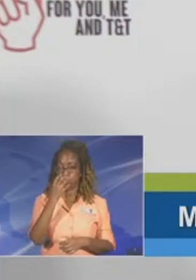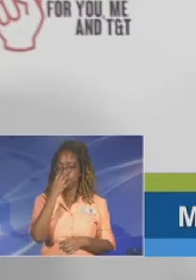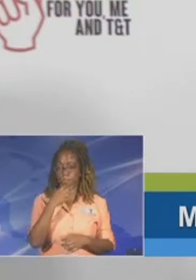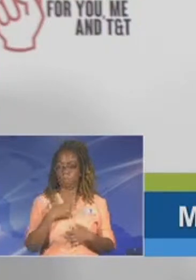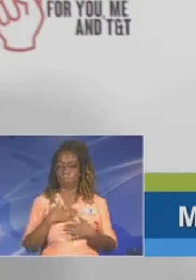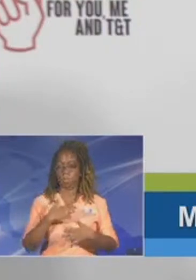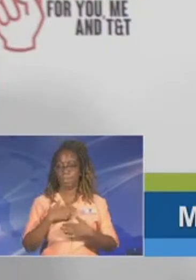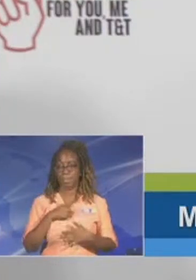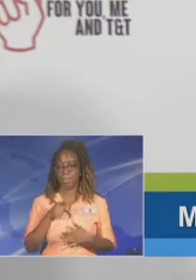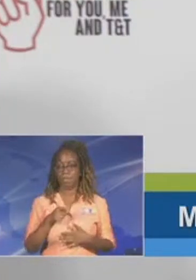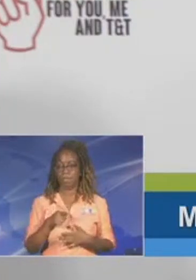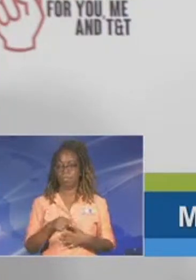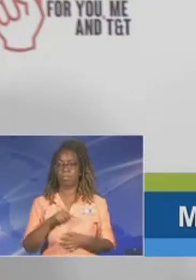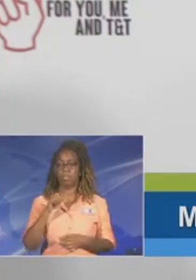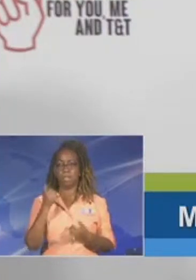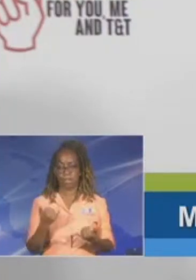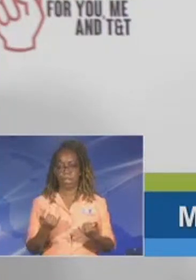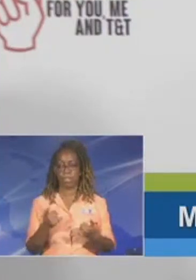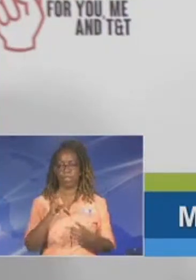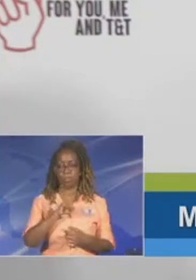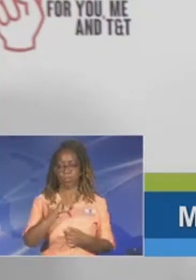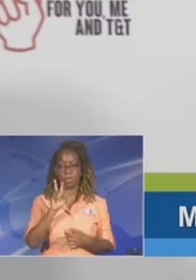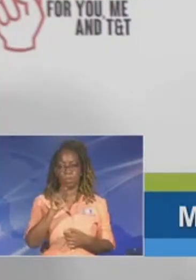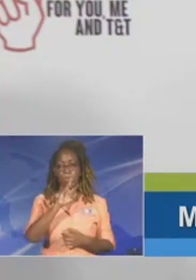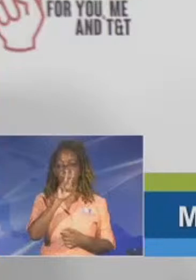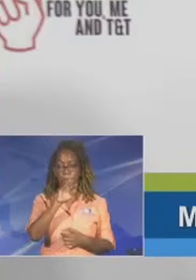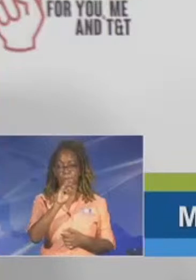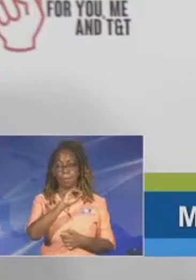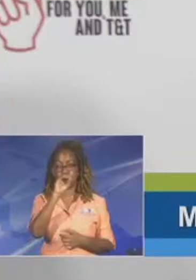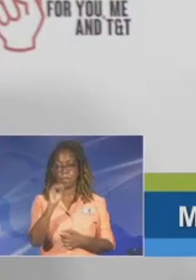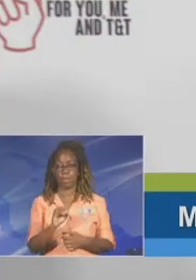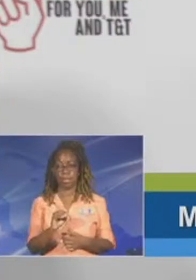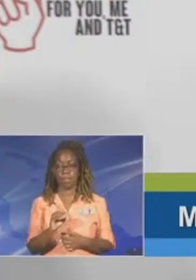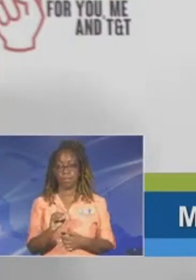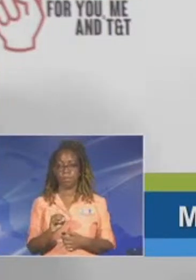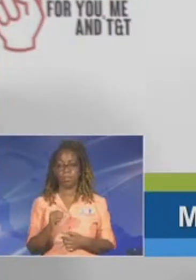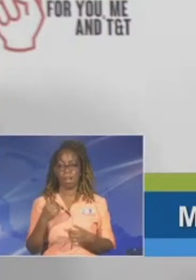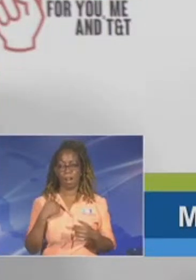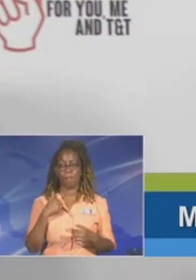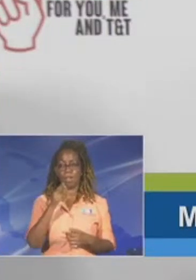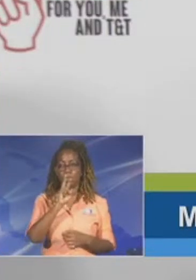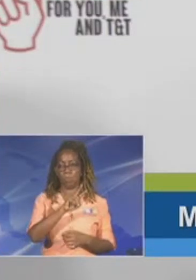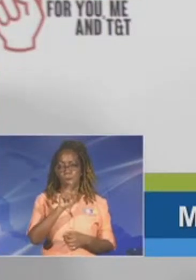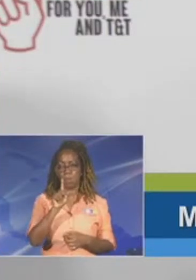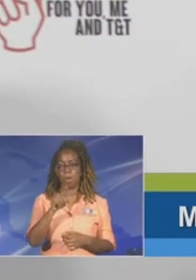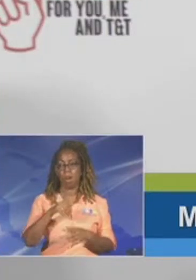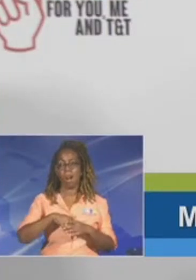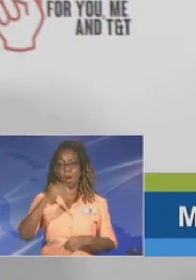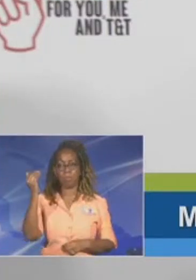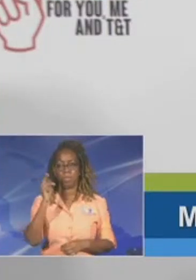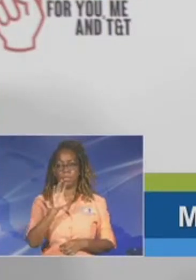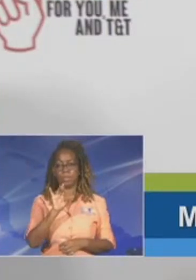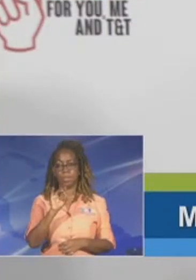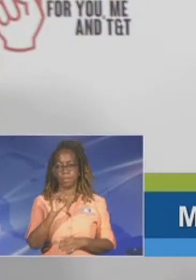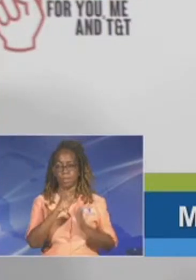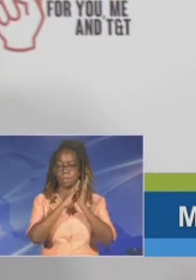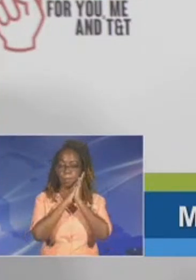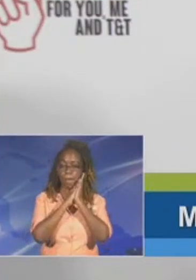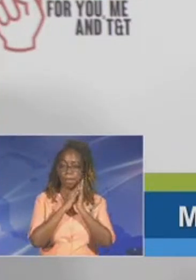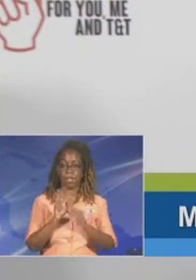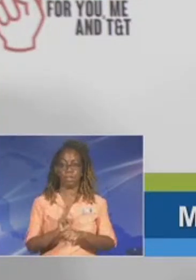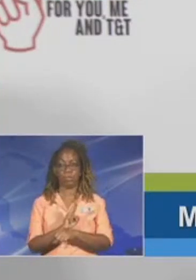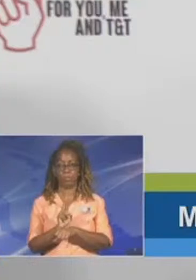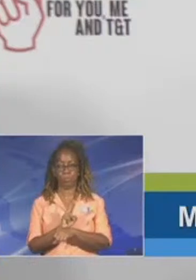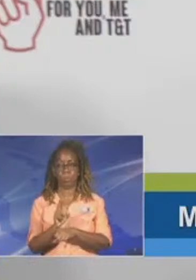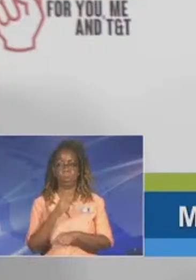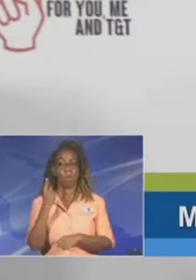for concern, is at 26%, with 21 of 80 beds in Trinidad and Tobago currently